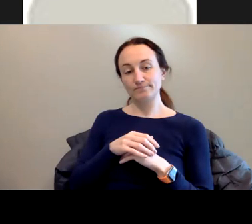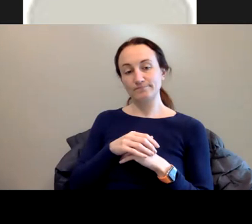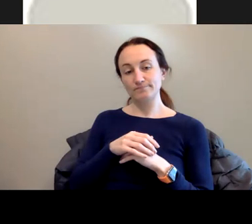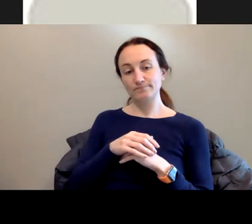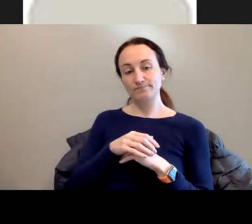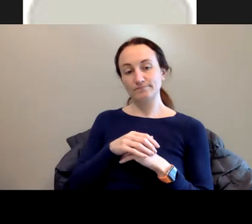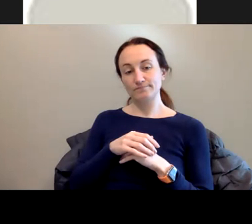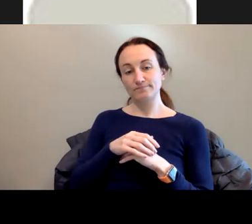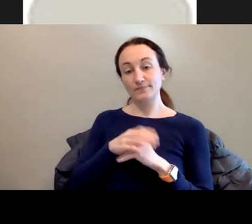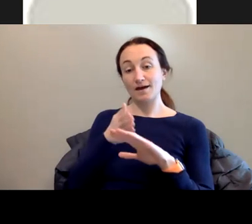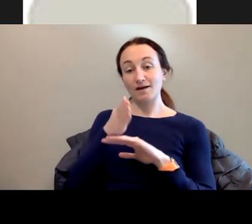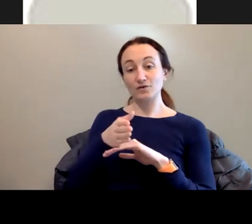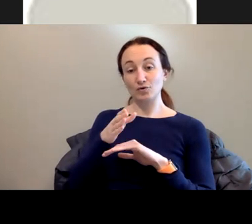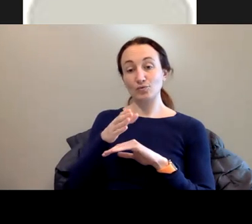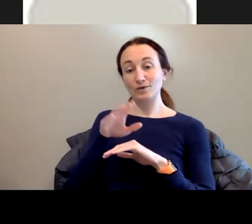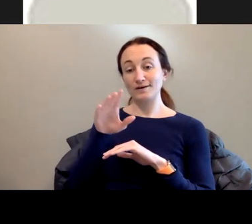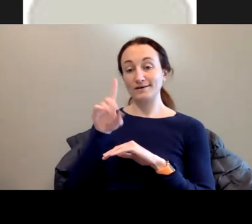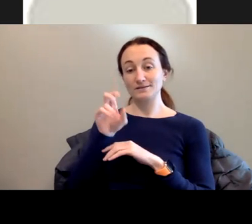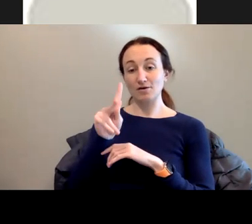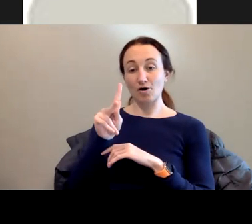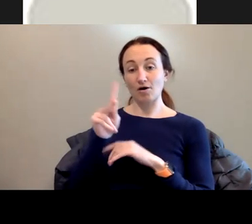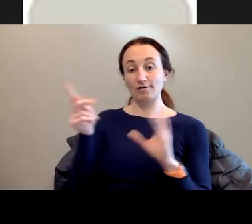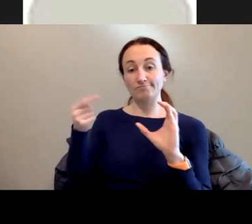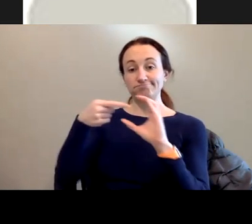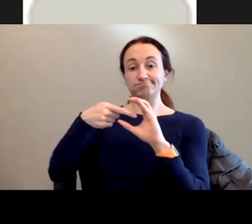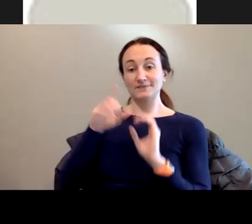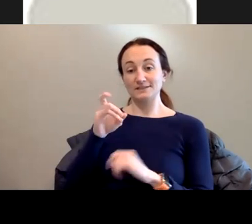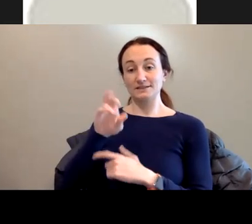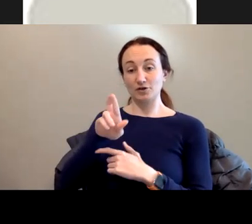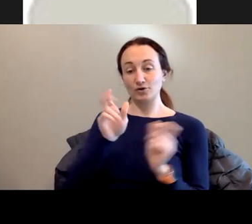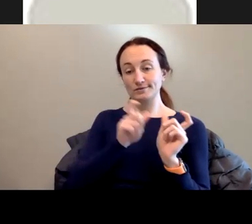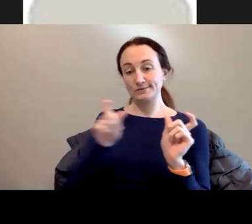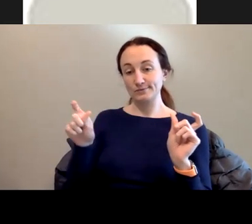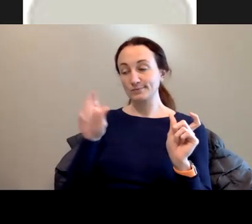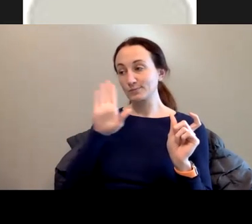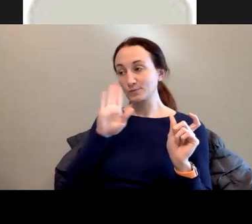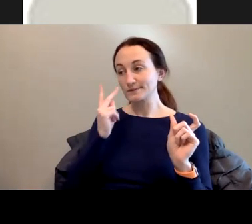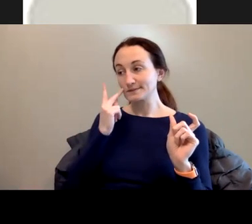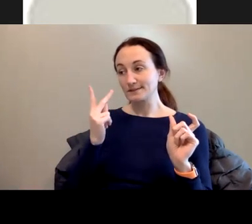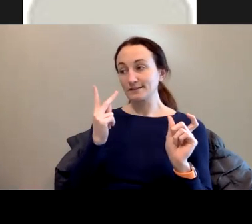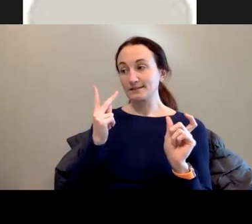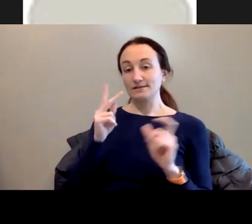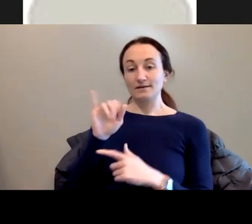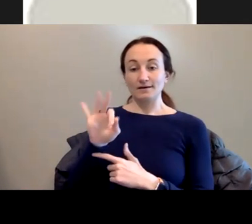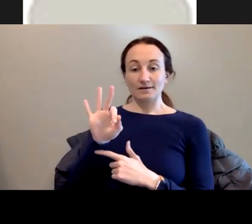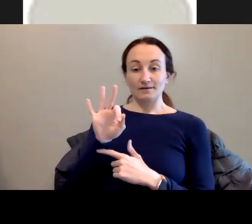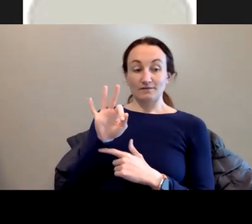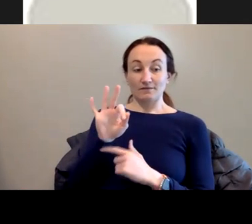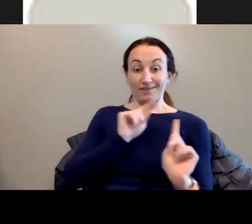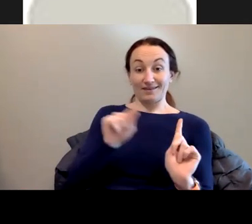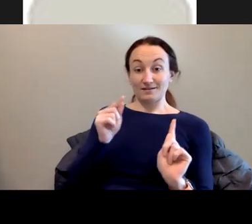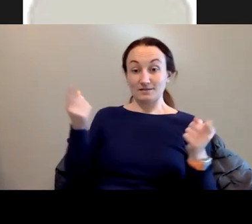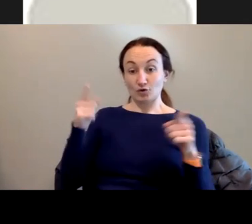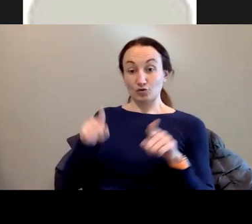basically after we dock a CDR sequence, we want to see if this thing agrees with the ground truth